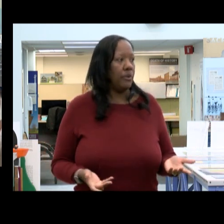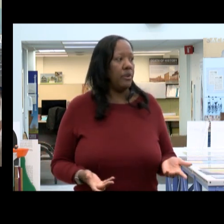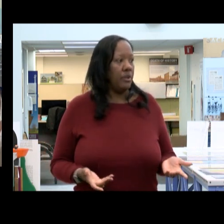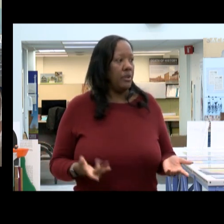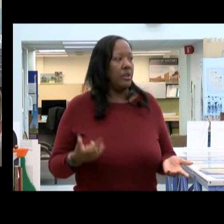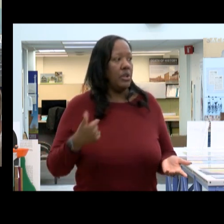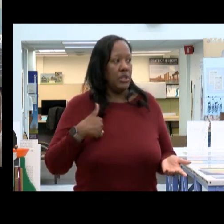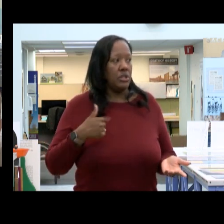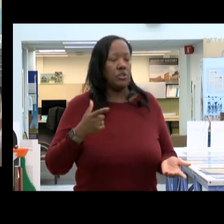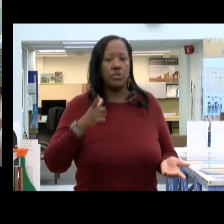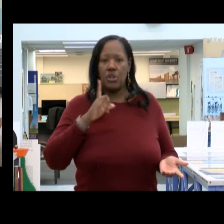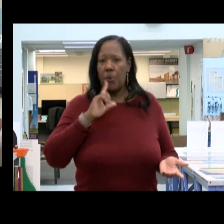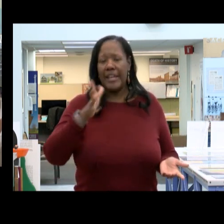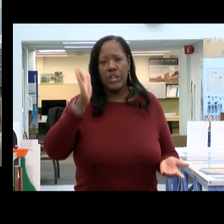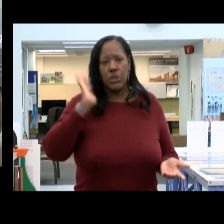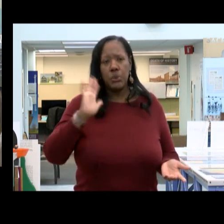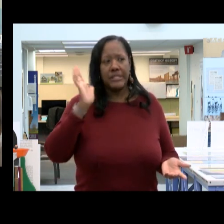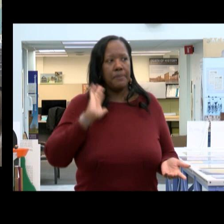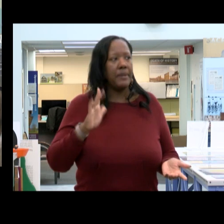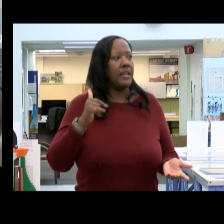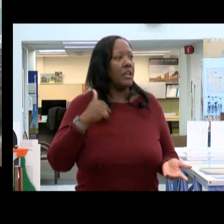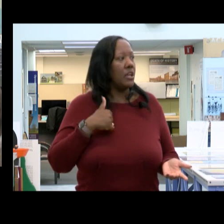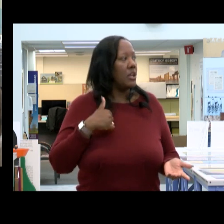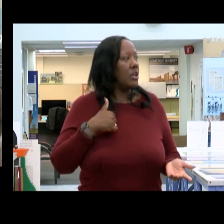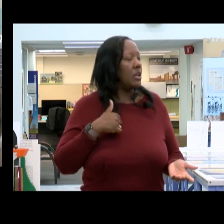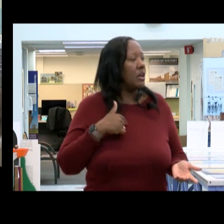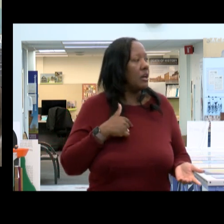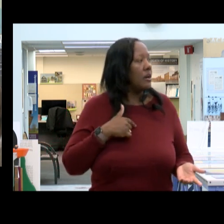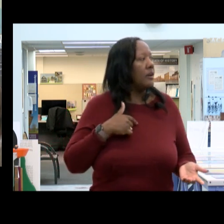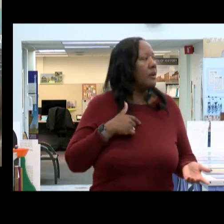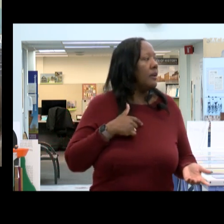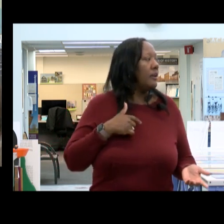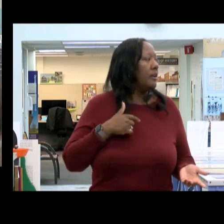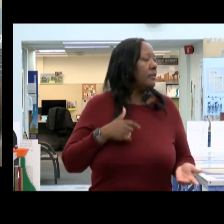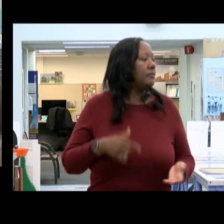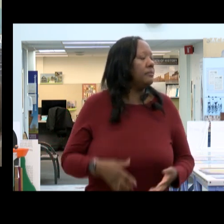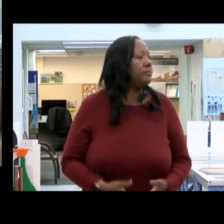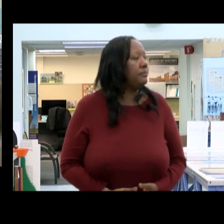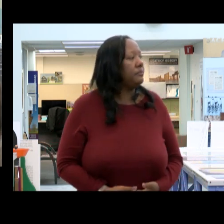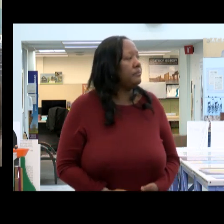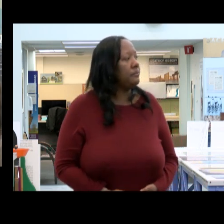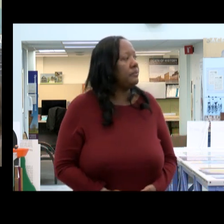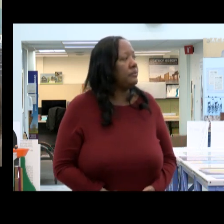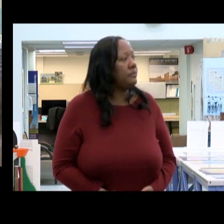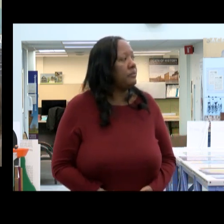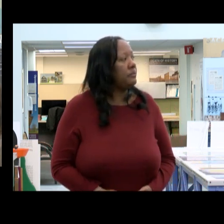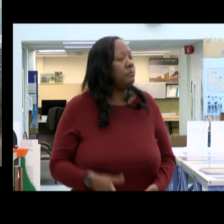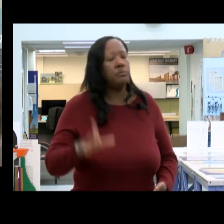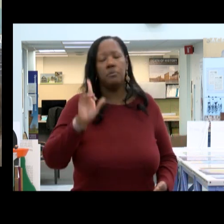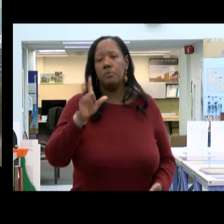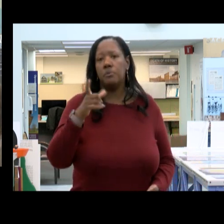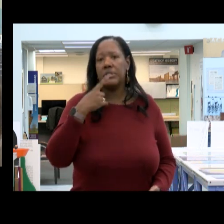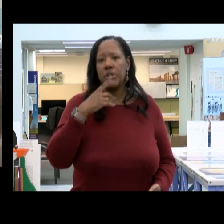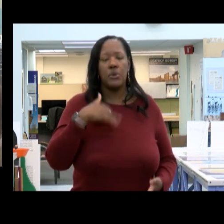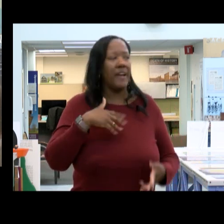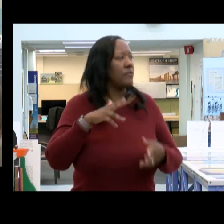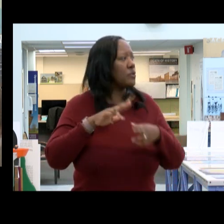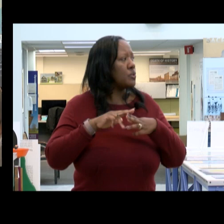a while. You know, it used to be that you would be told, 3M kind of has said you have to wait 30 days, I